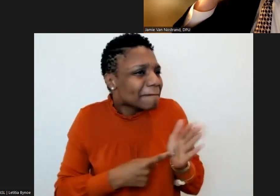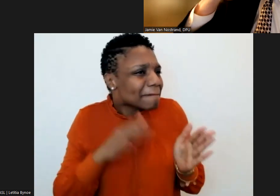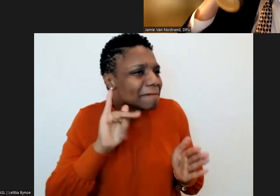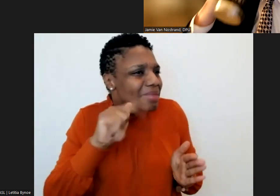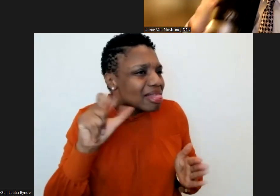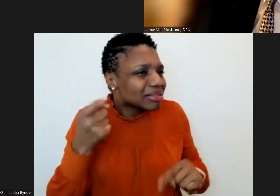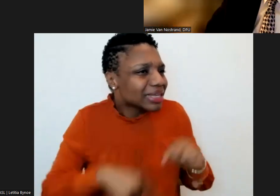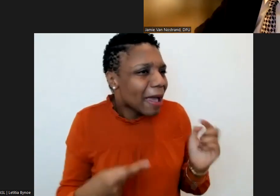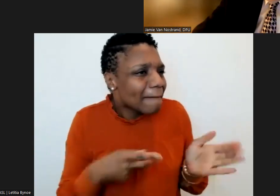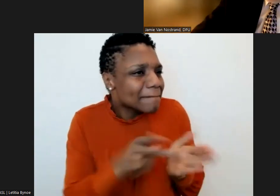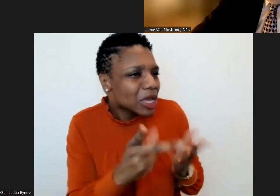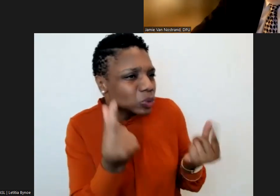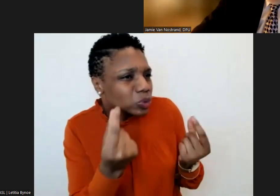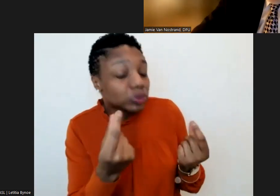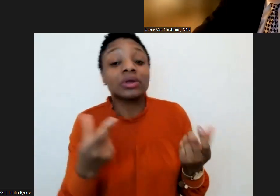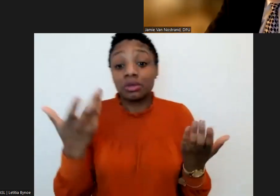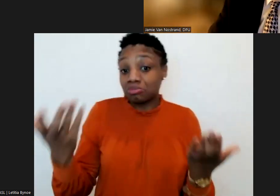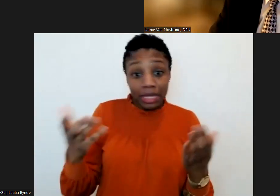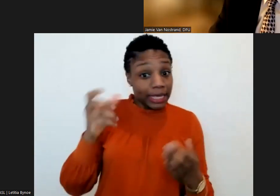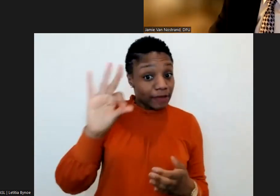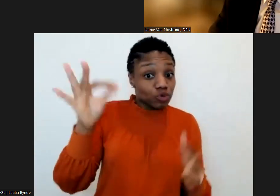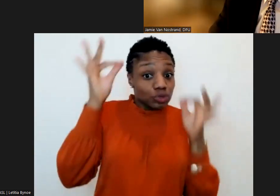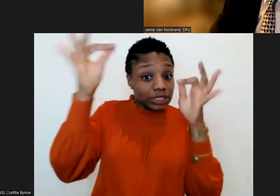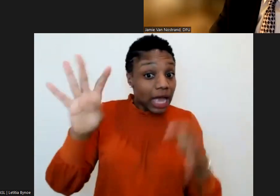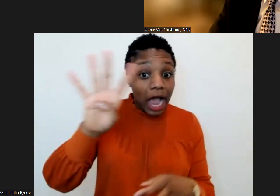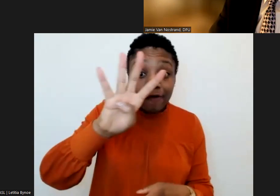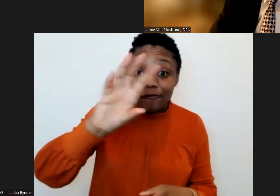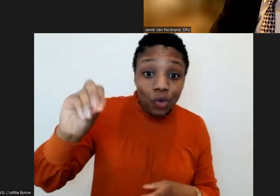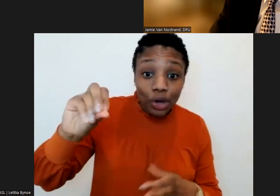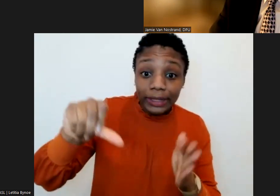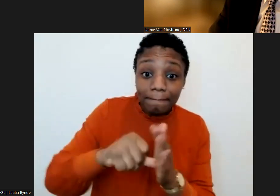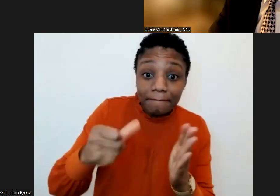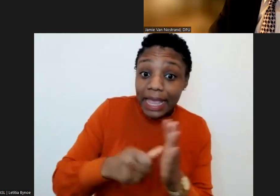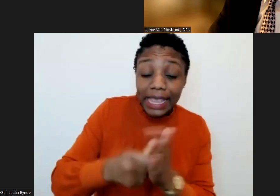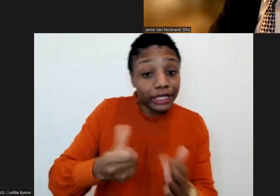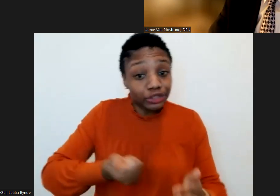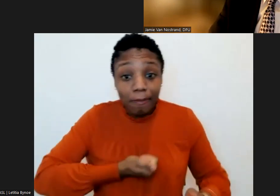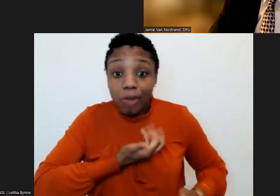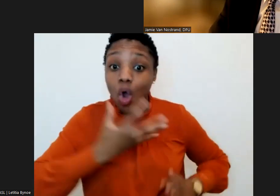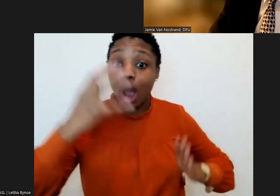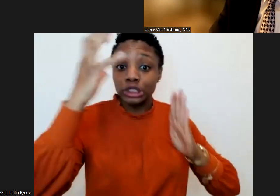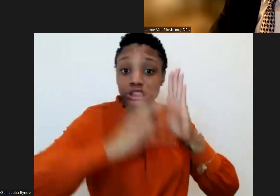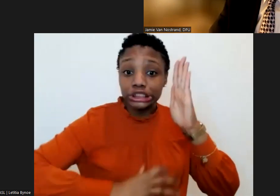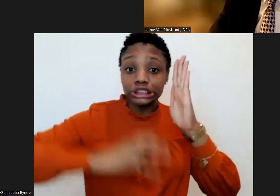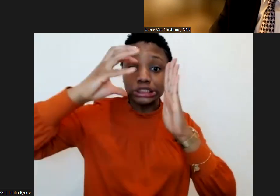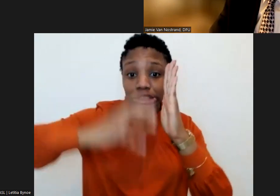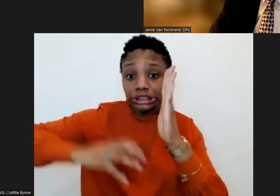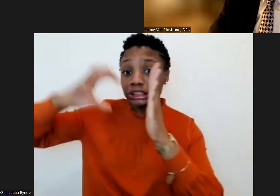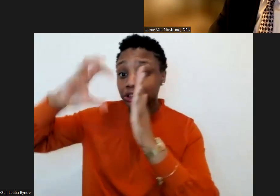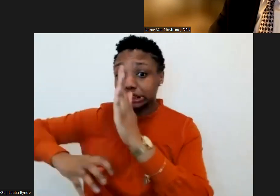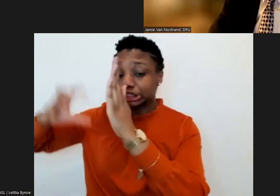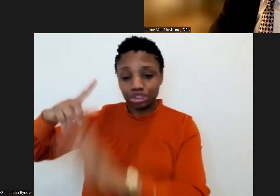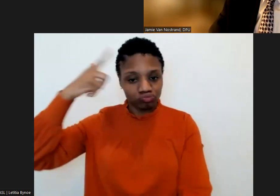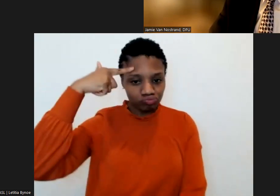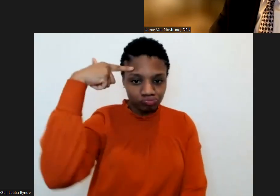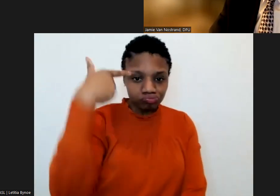everyone. If you want to give us a 40-page soliloquy in poem format, we will take it. If you want to comment in a group,